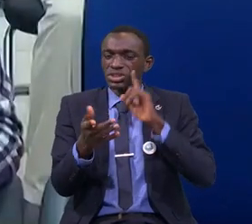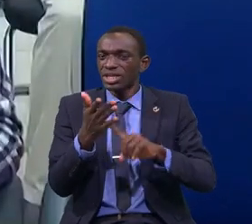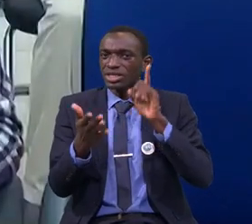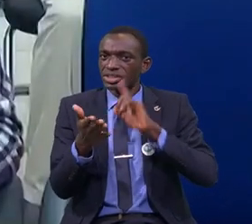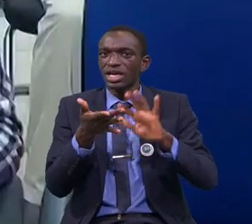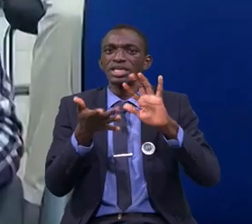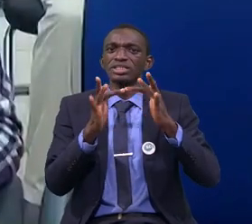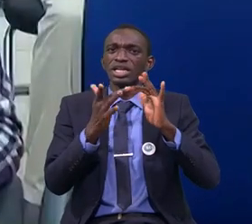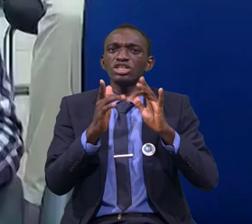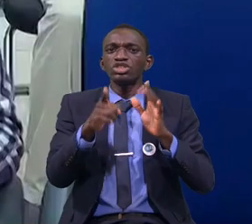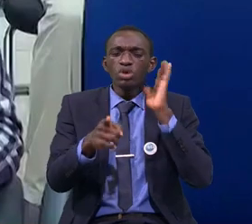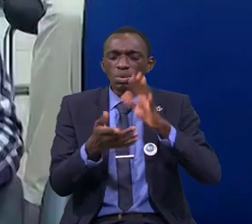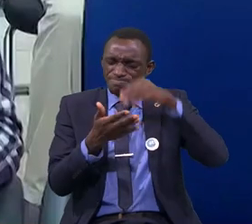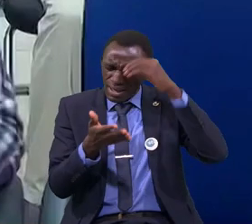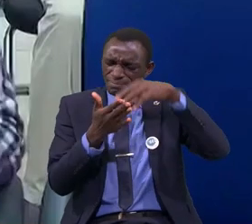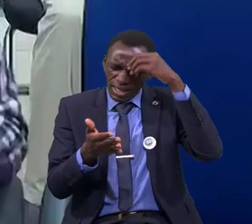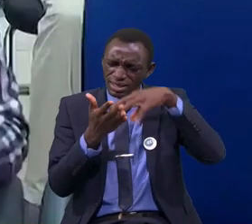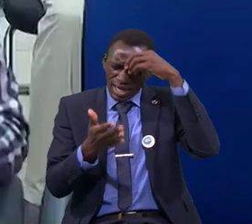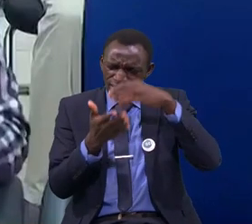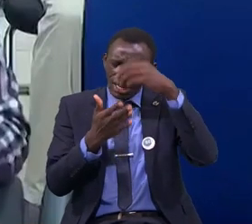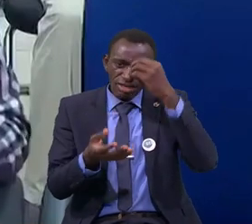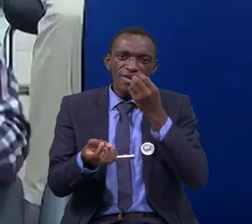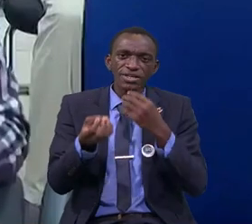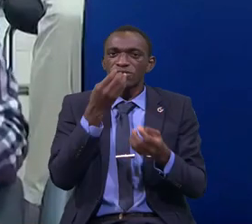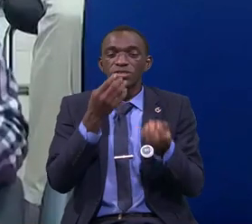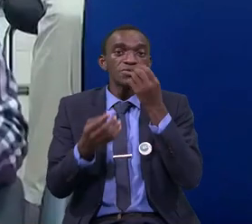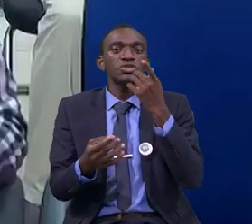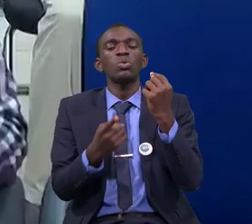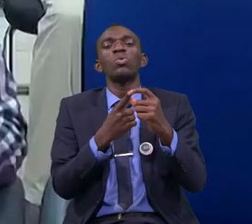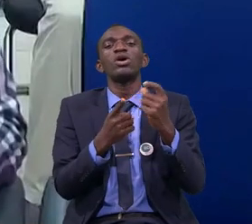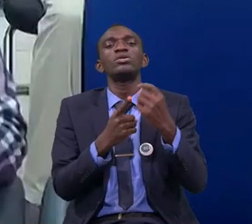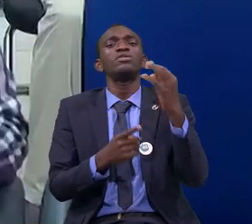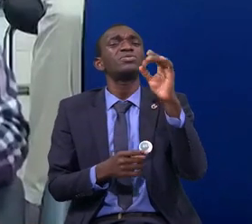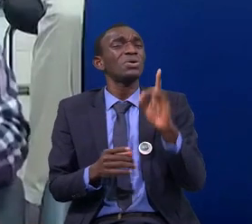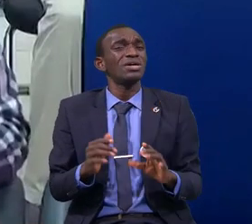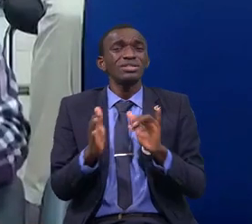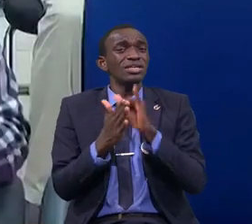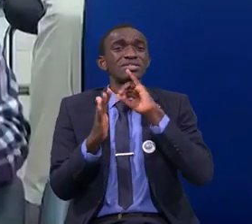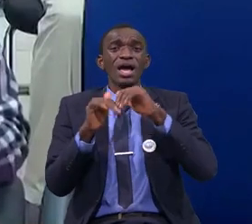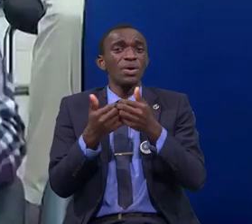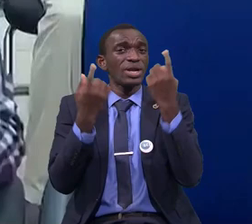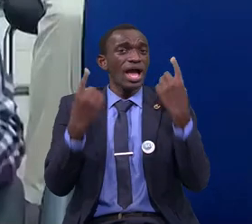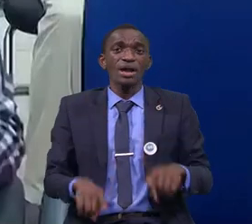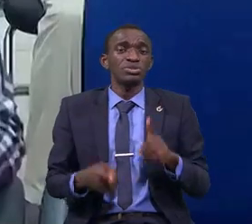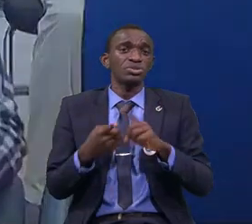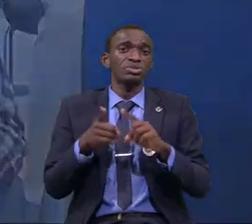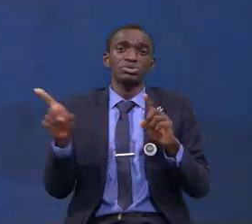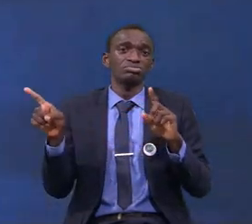be eating. And you'll be taking in the word of God. That's how it happened to me.